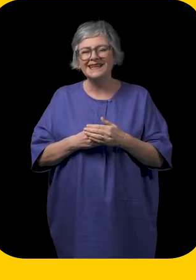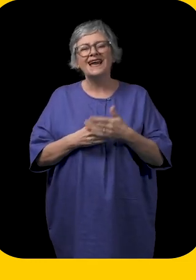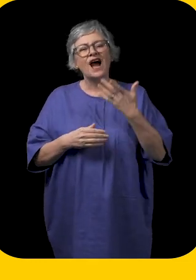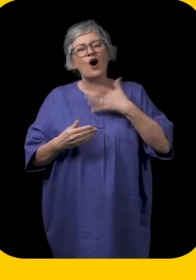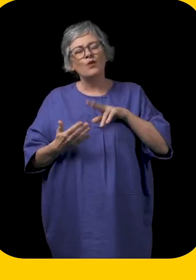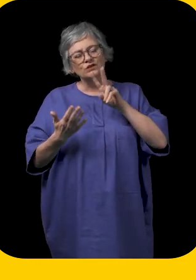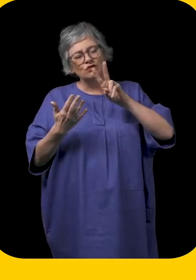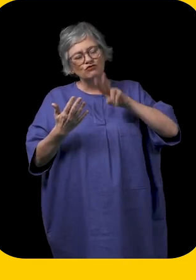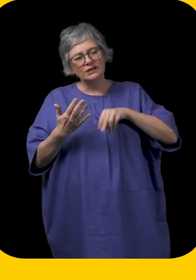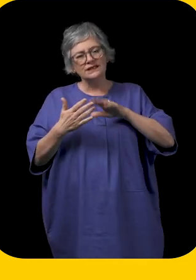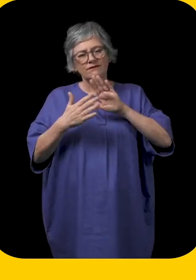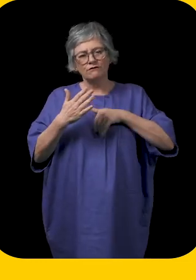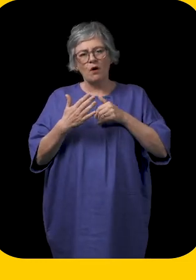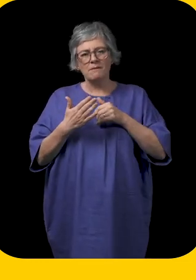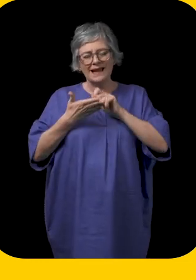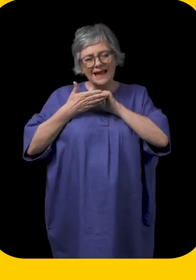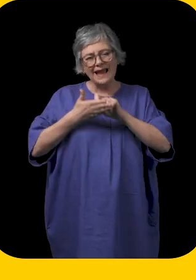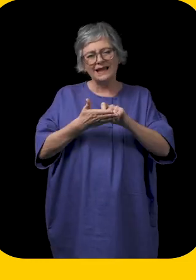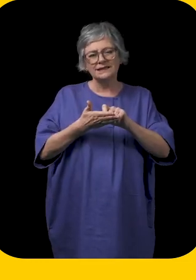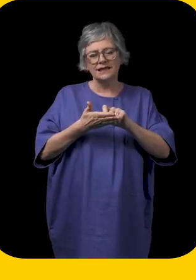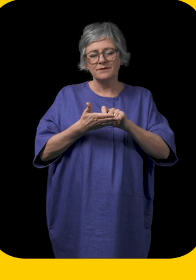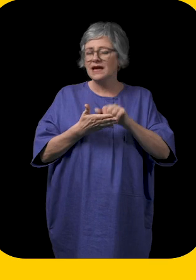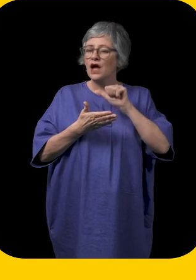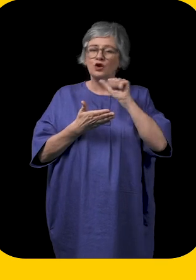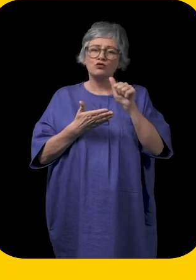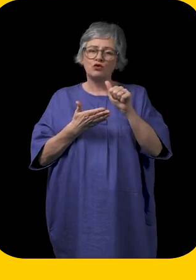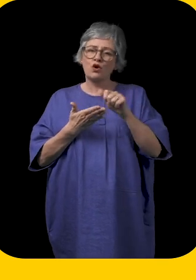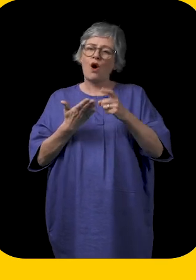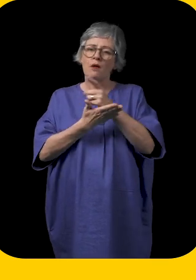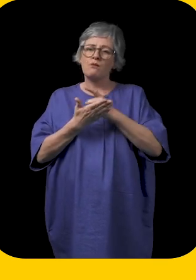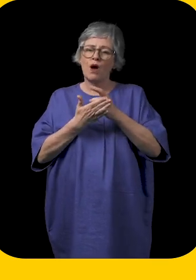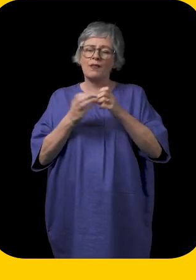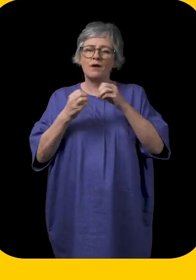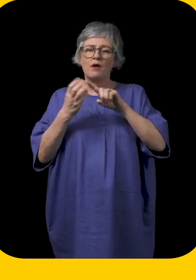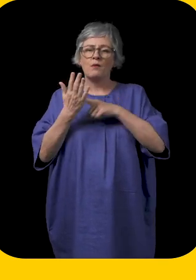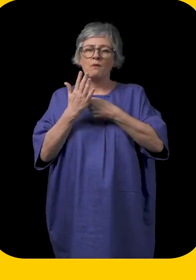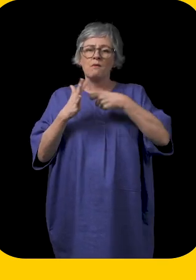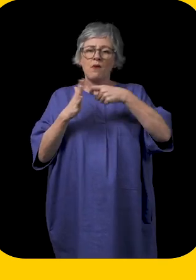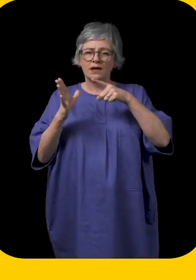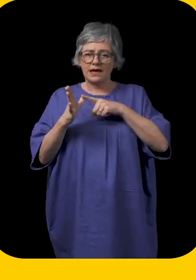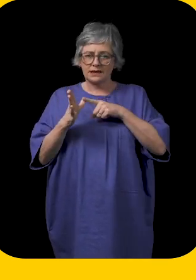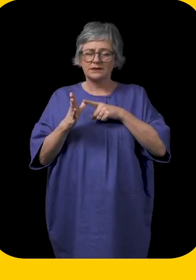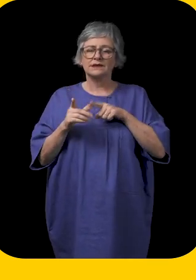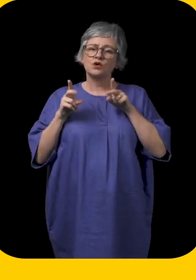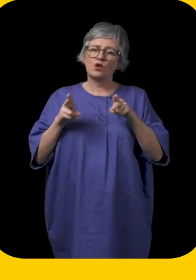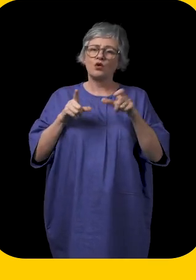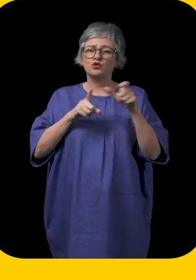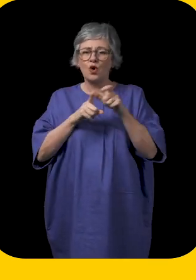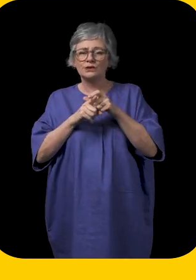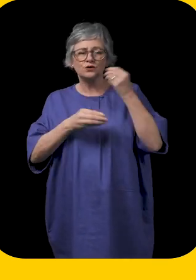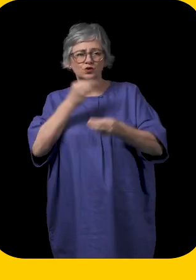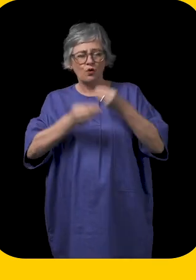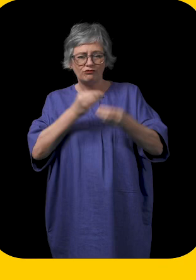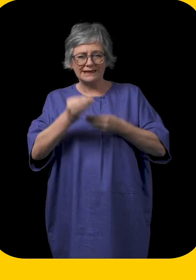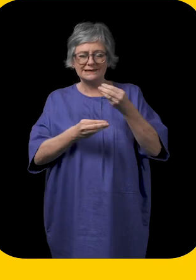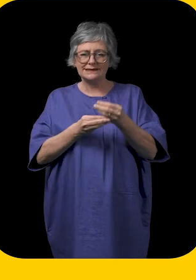I wanted to read a wee bit from my essay, And It's Not About the Burqa, which is called, the essay is called Daughter of Stories. And